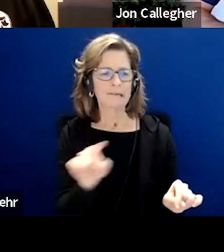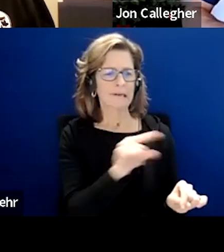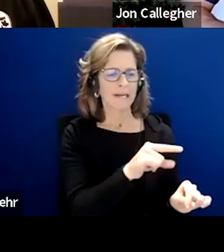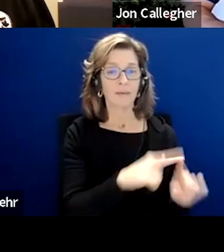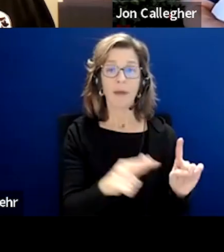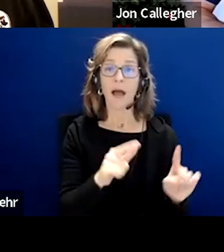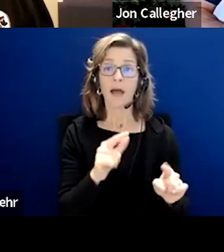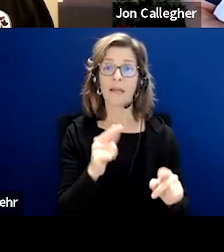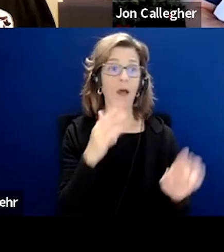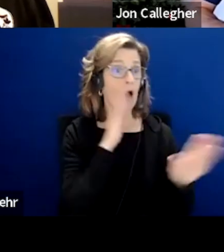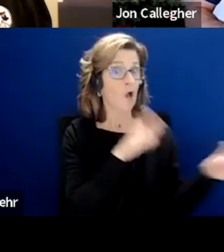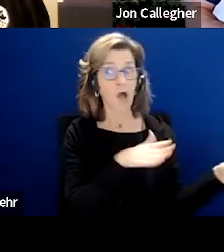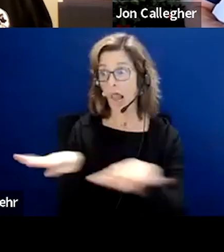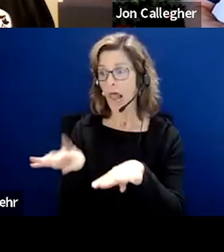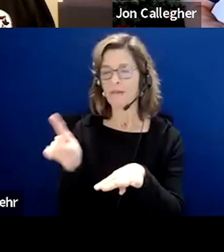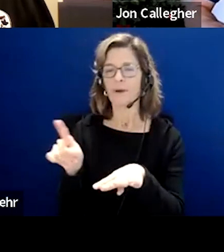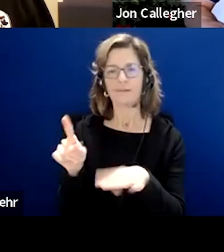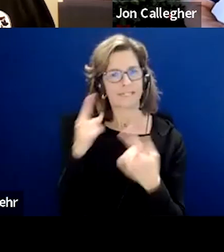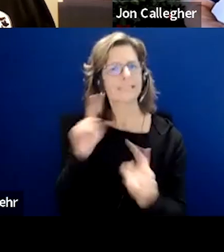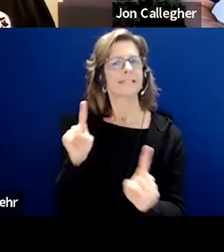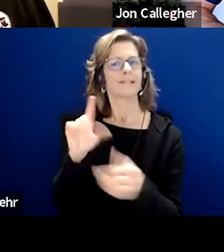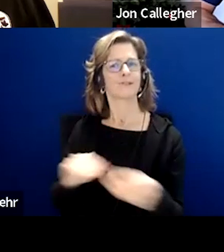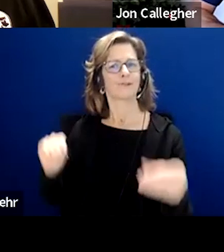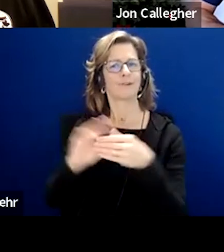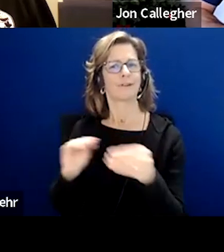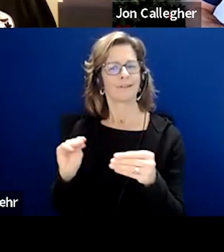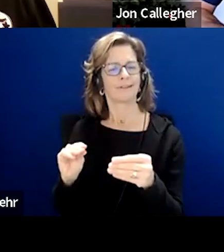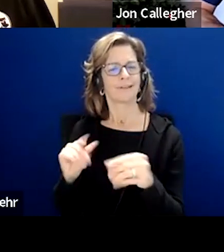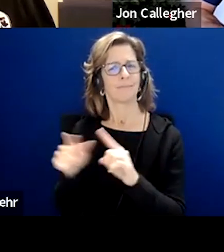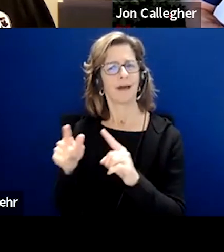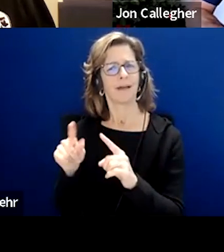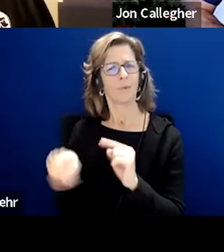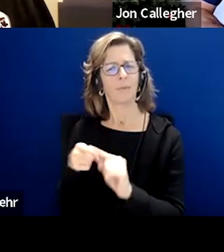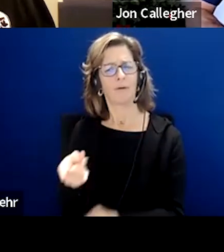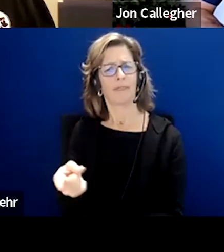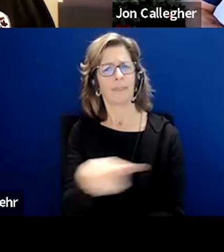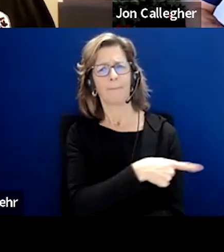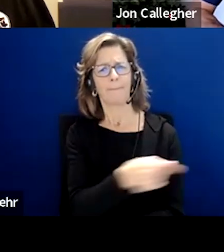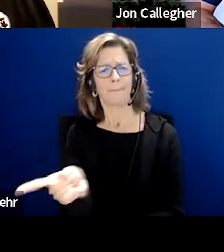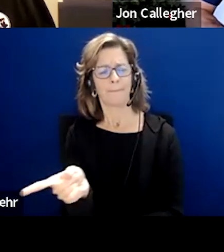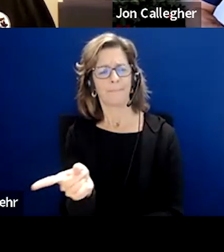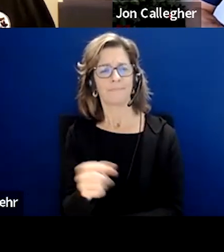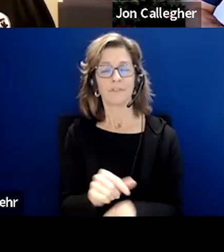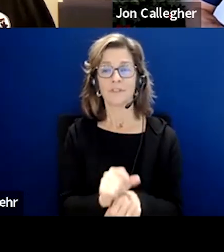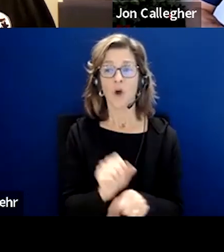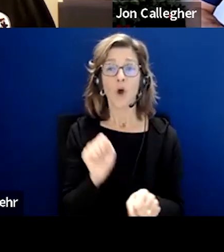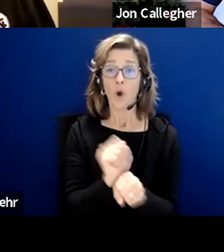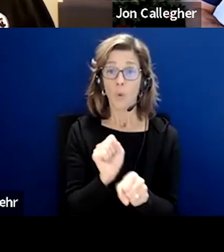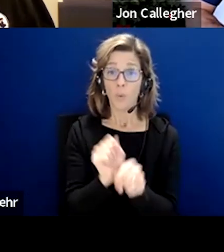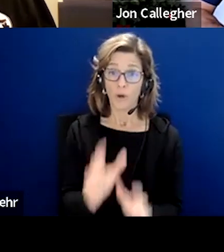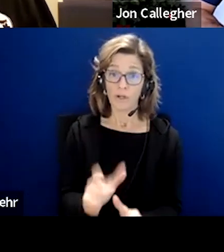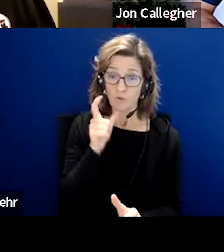with disabilities, I think that it's more of a process,